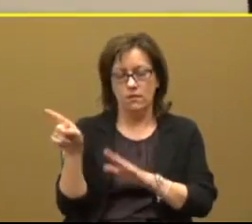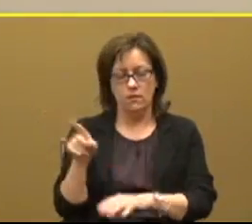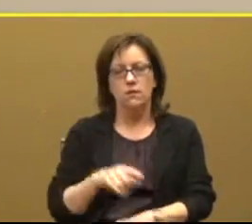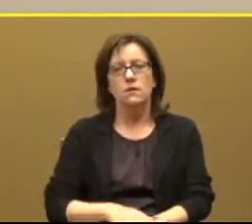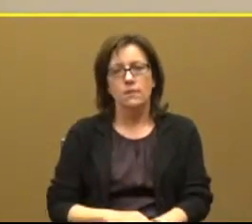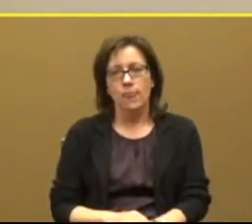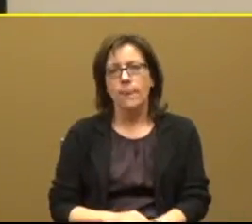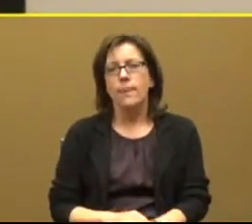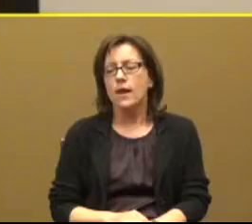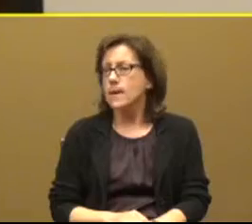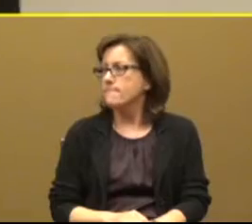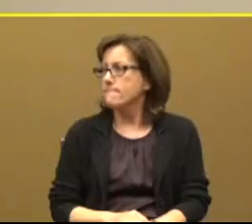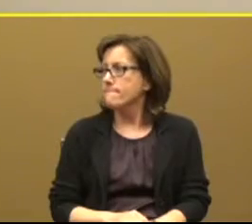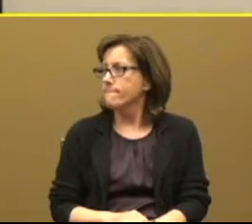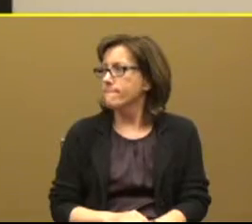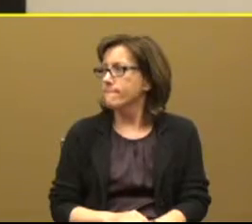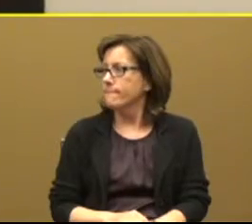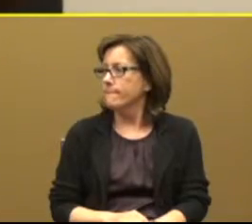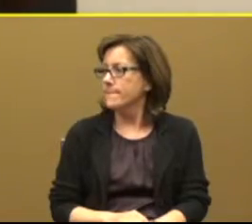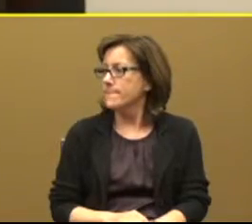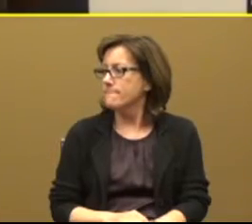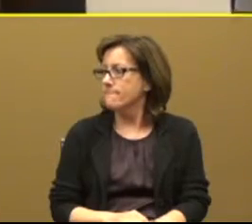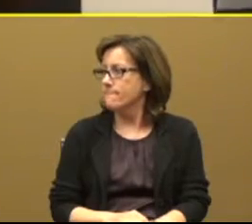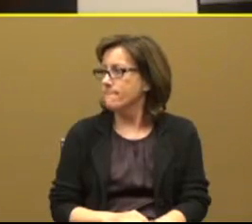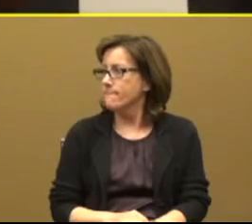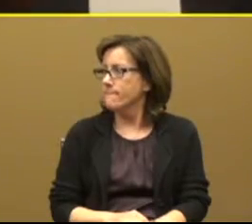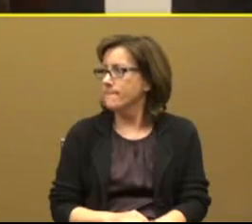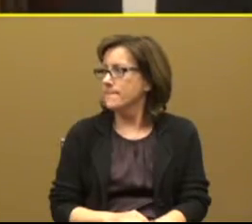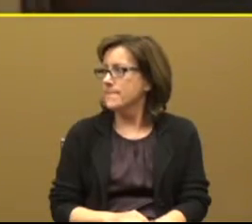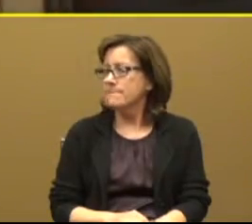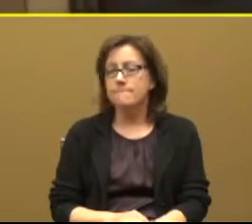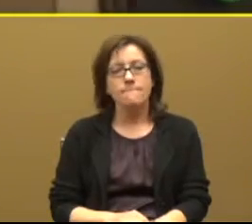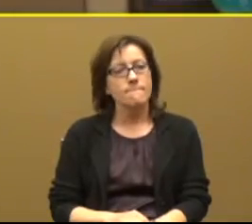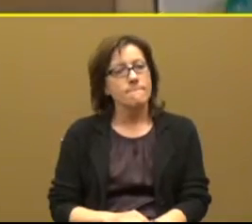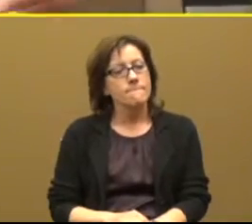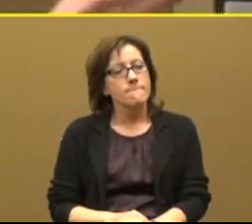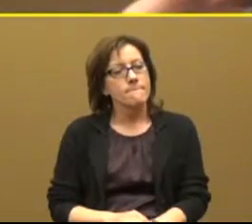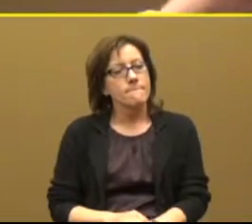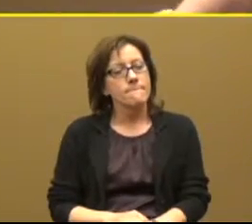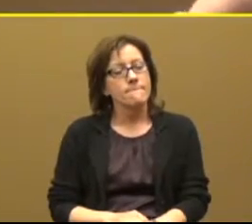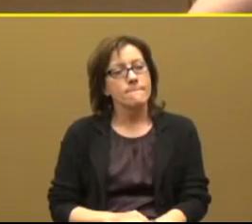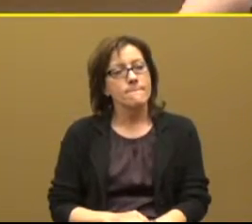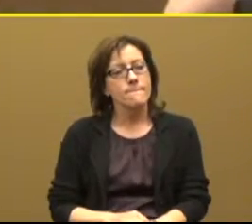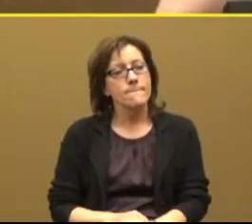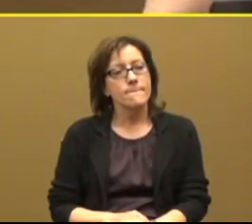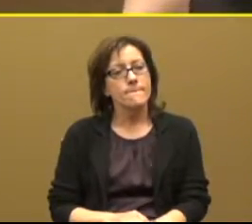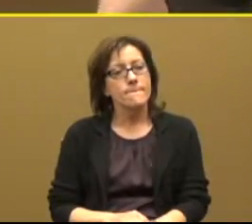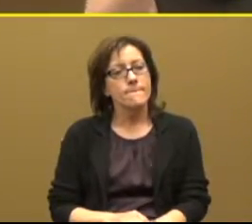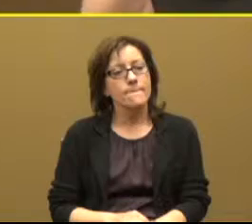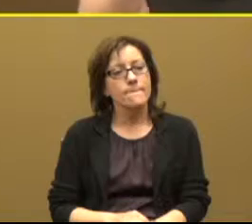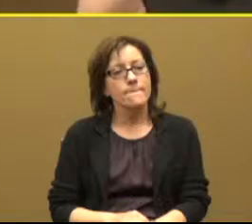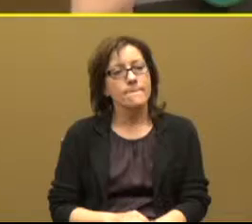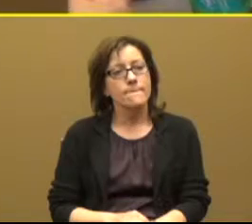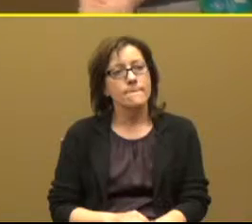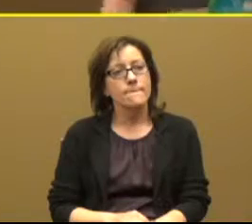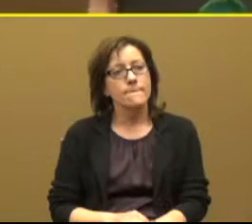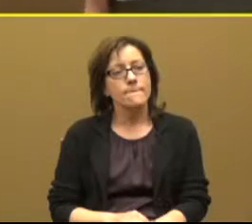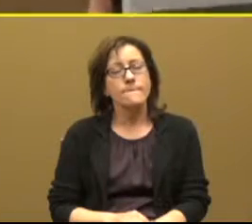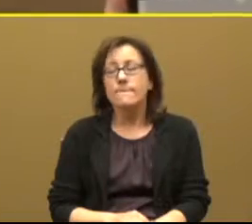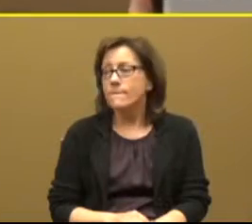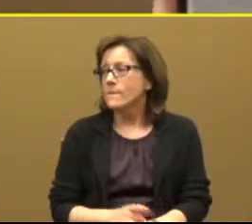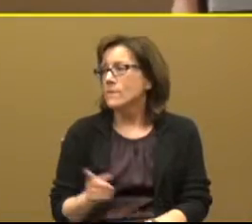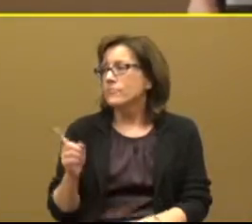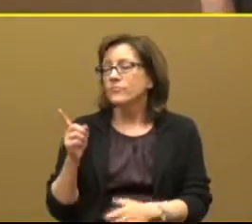be communicating with. And sorry, I've got a lot of things up here that I'm trying not to fall over. So it's basically what you're going to use for